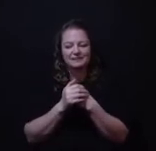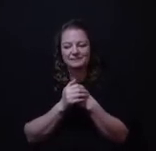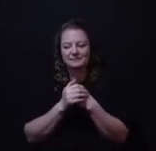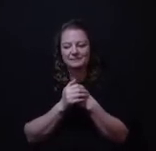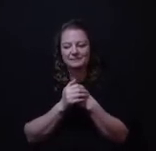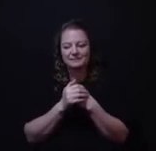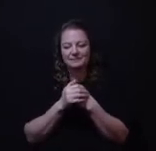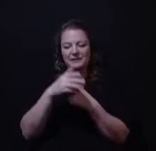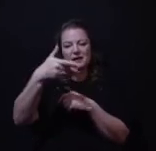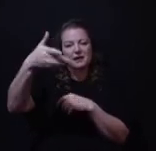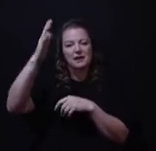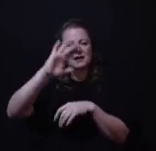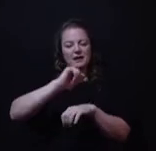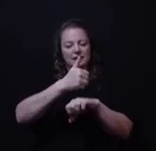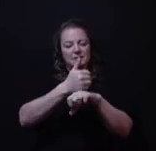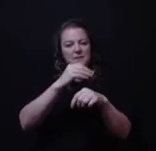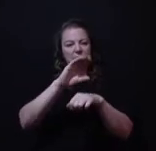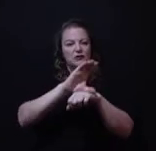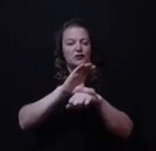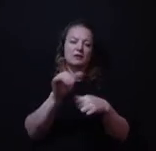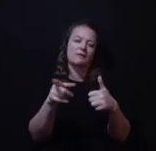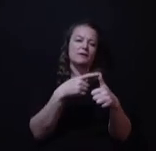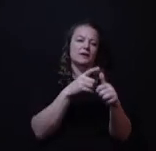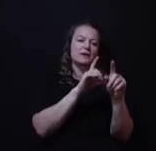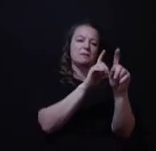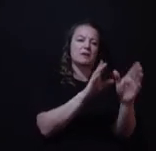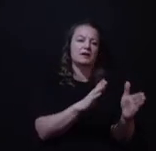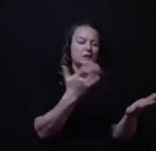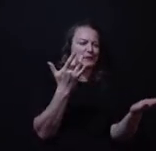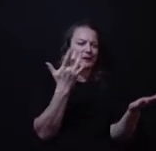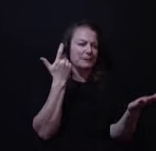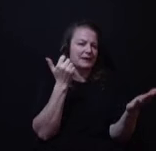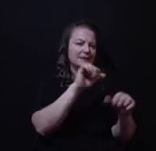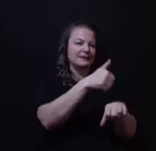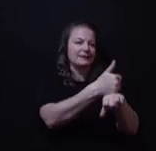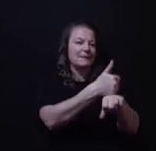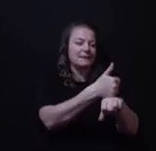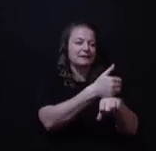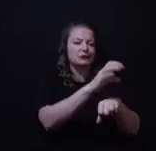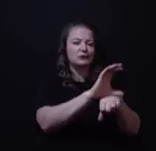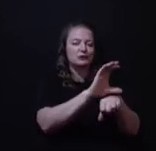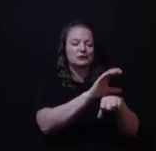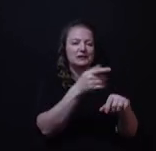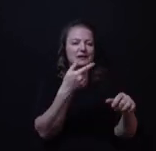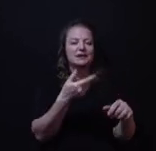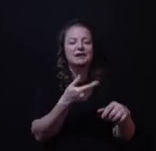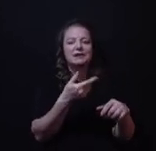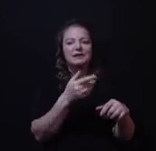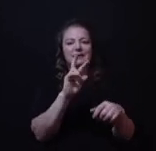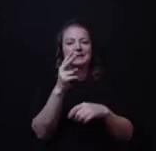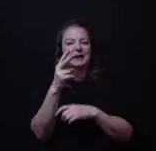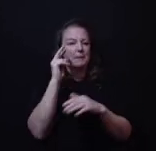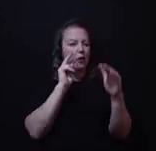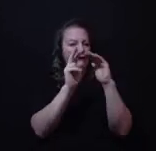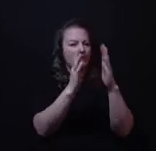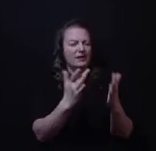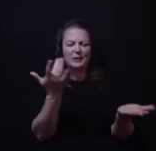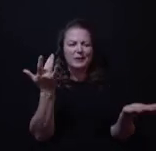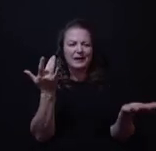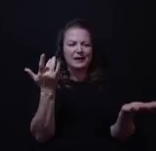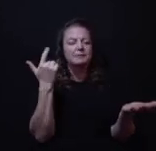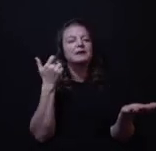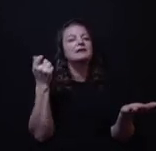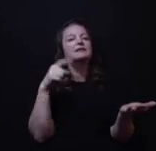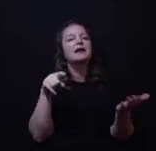And God appointed these in the church. First, apostles. Why? Because they established the whole thing. Second, prophets. Why? Because